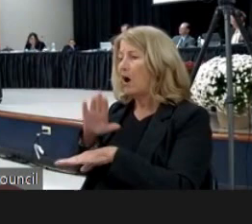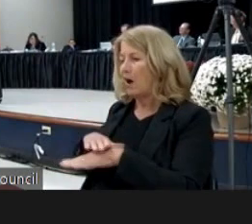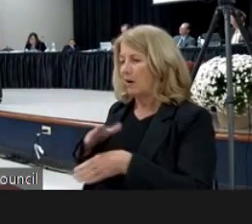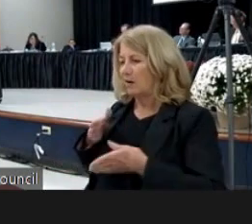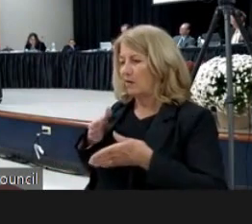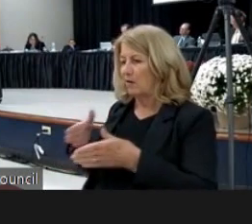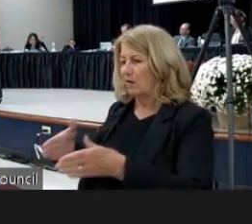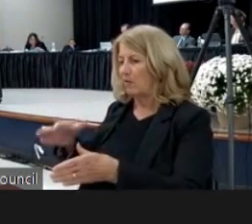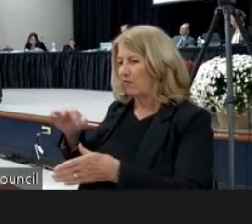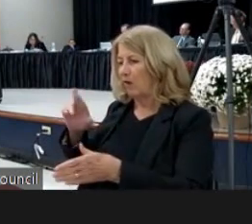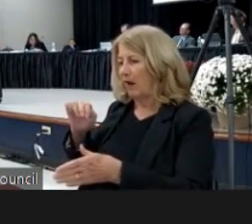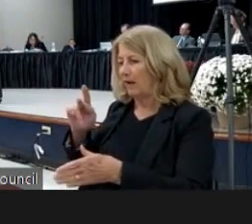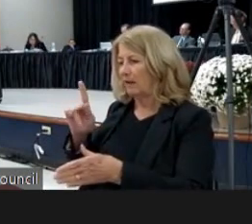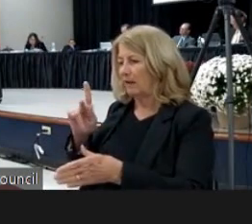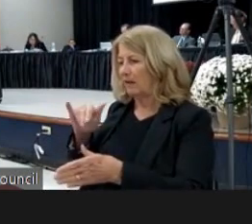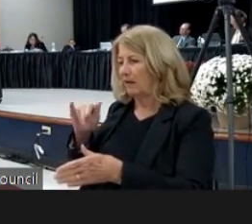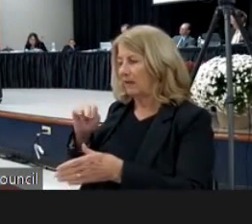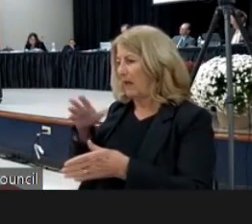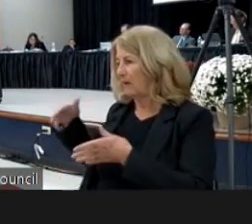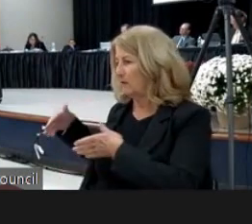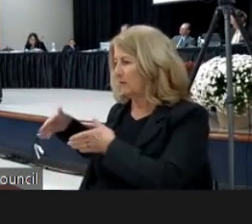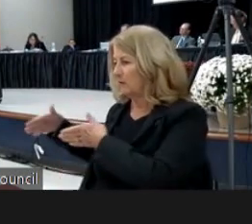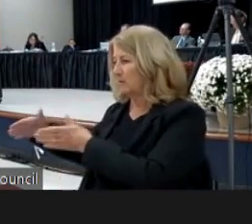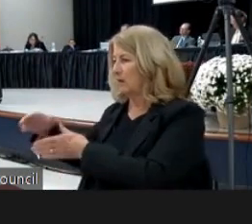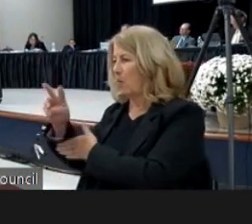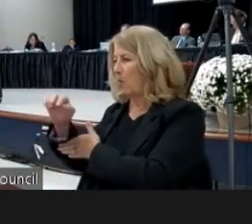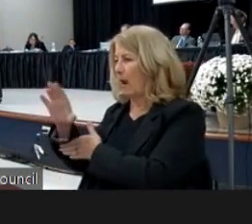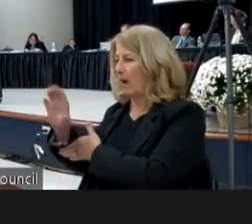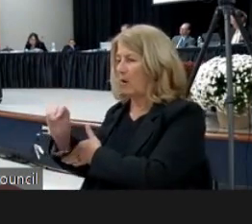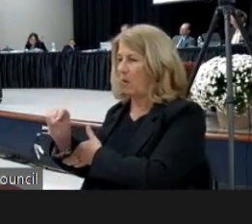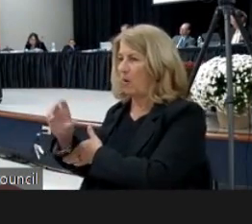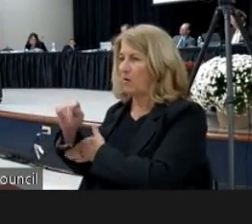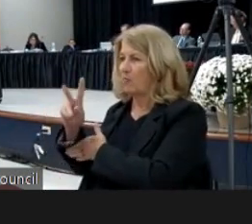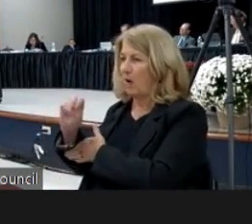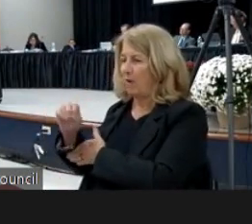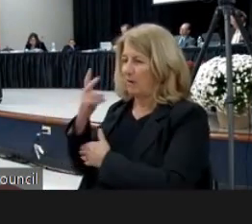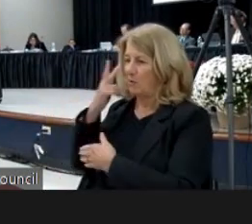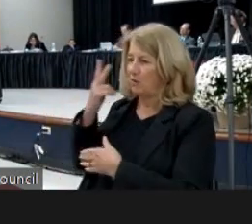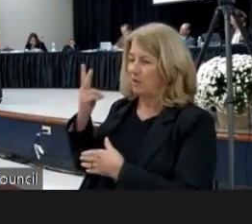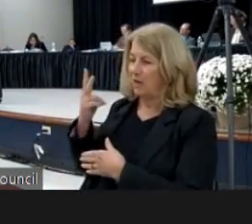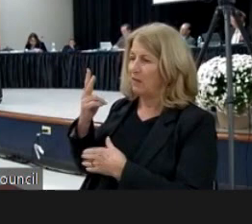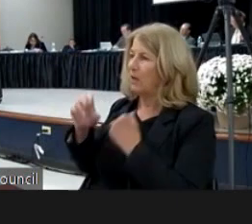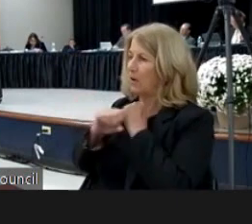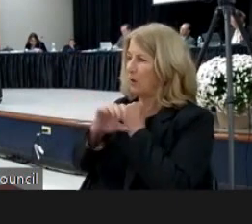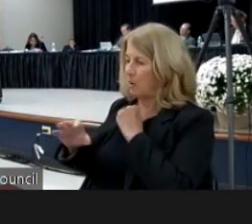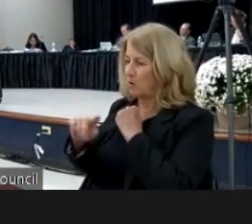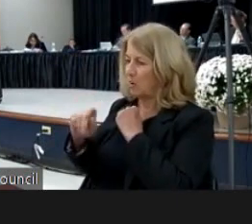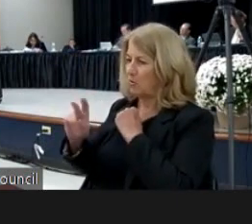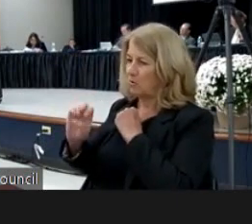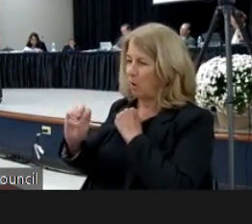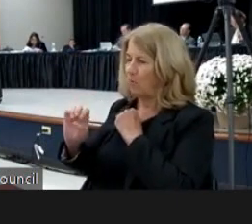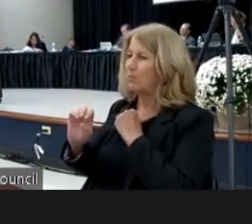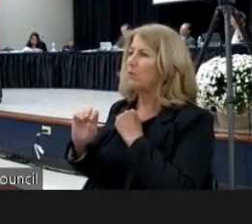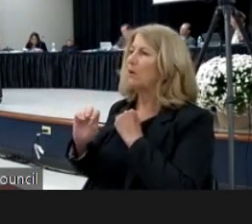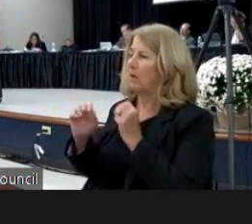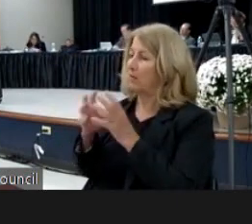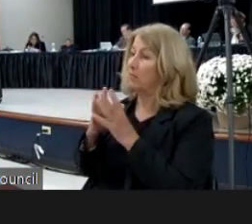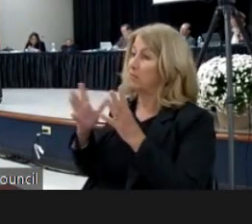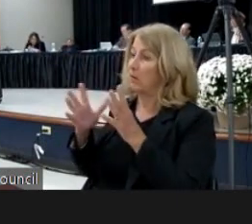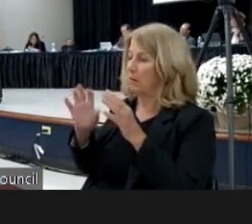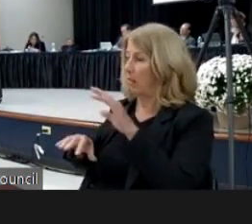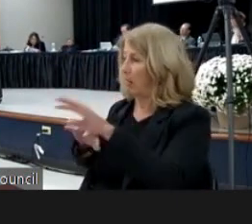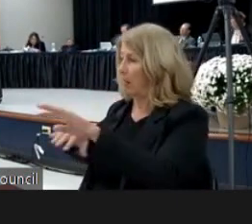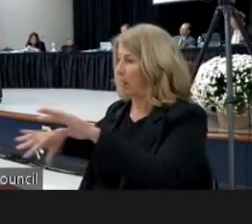Drive. Then you can see the zoning where there's that commercial zoning. There's quite a bit of commercial zoning on that corridor too.